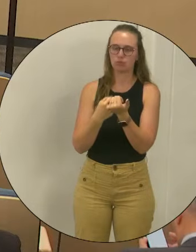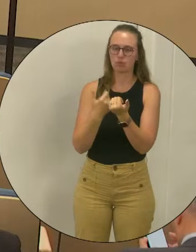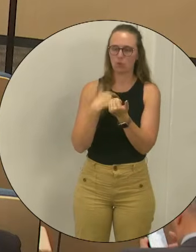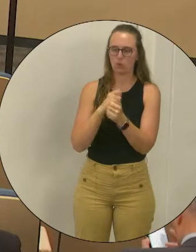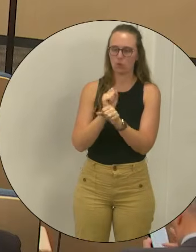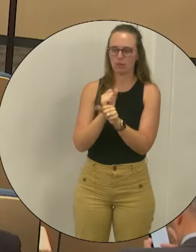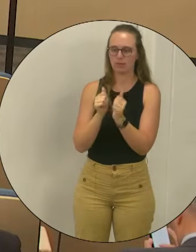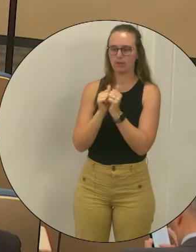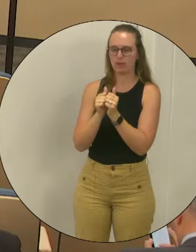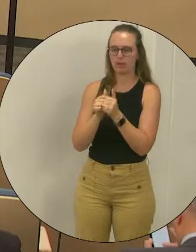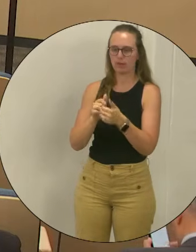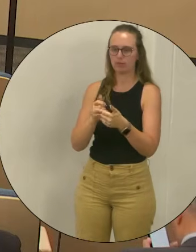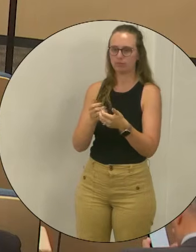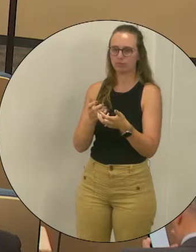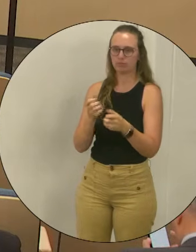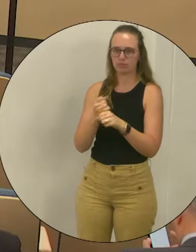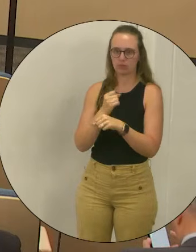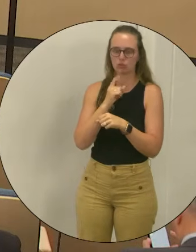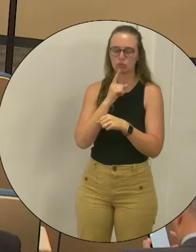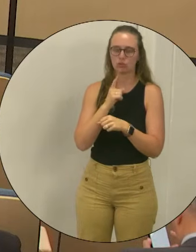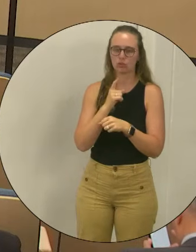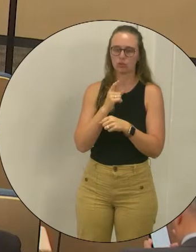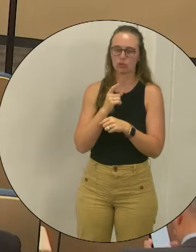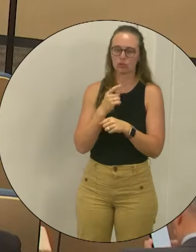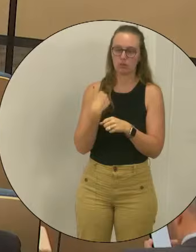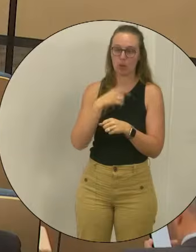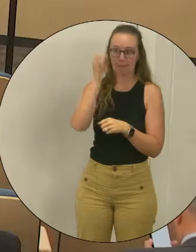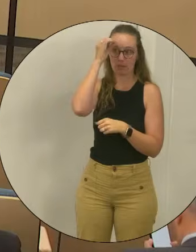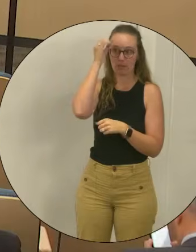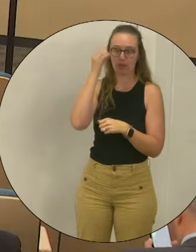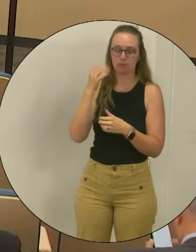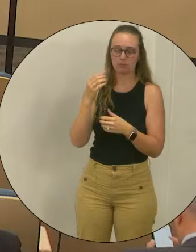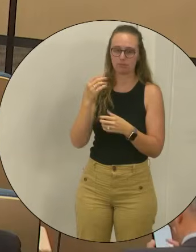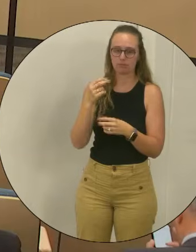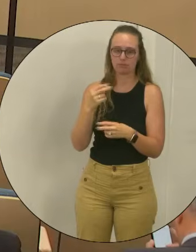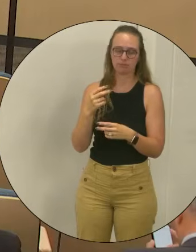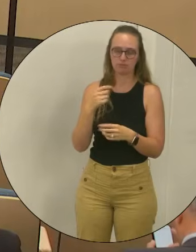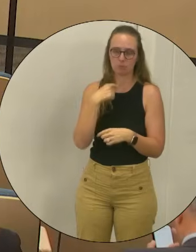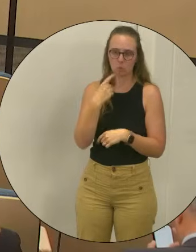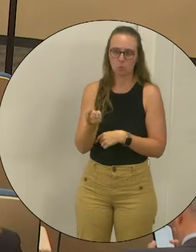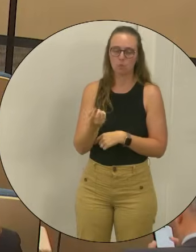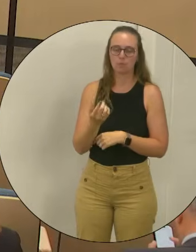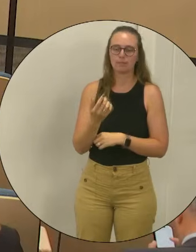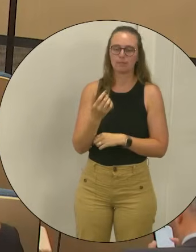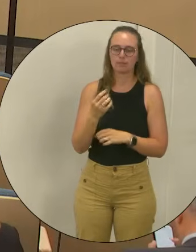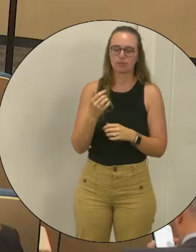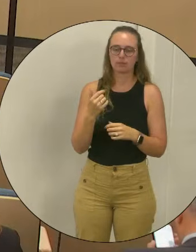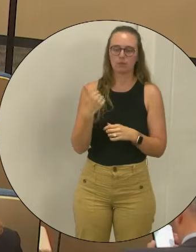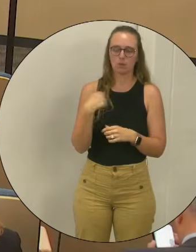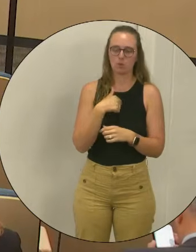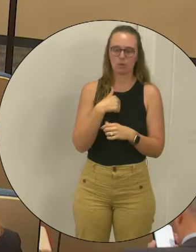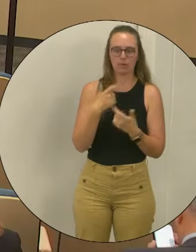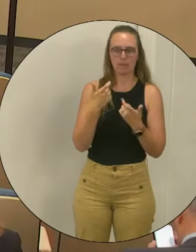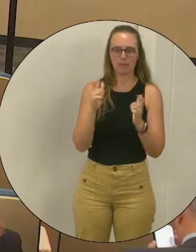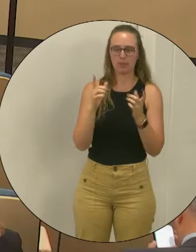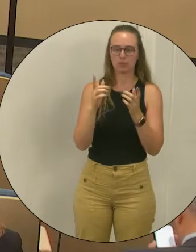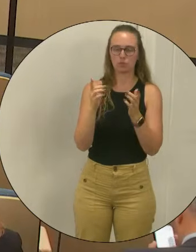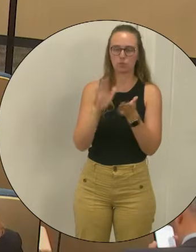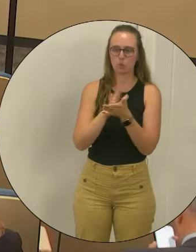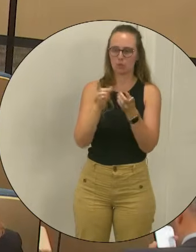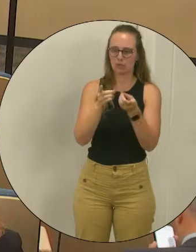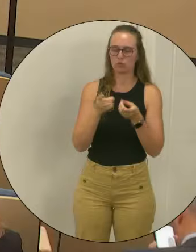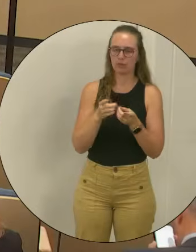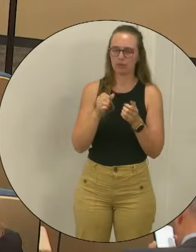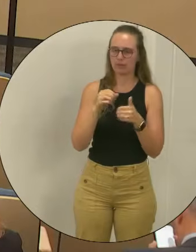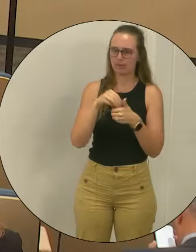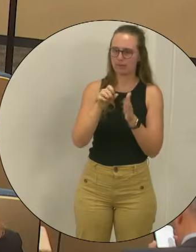working together to make sure that the voice is heard. That to Nick's point, being the largest school district in the state, that we still have a